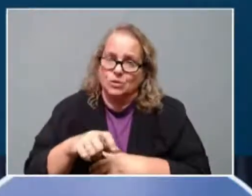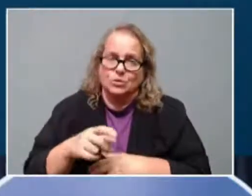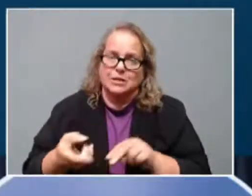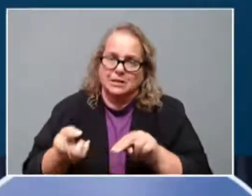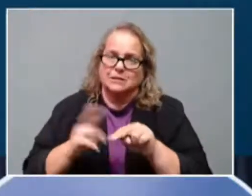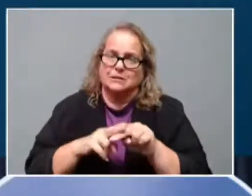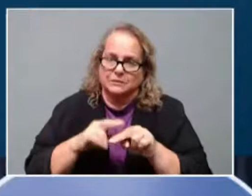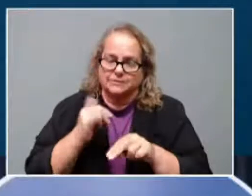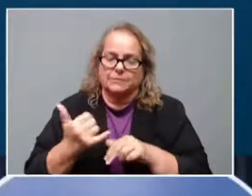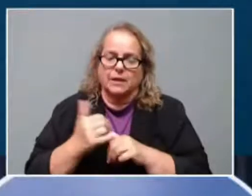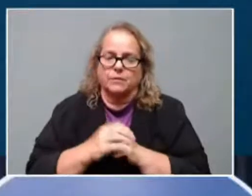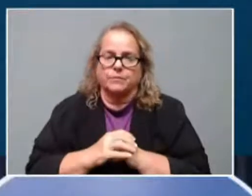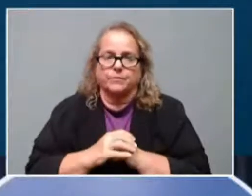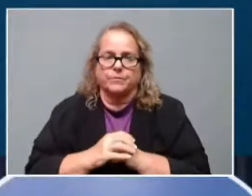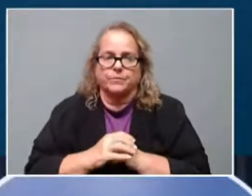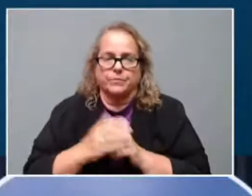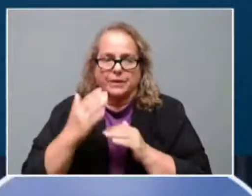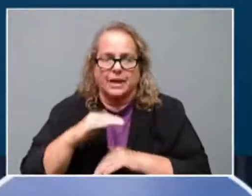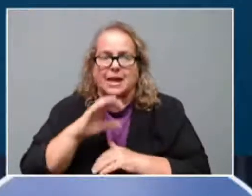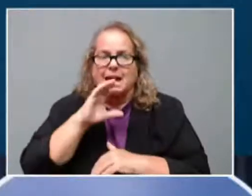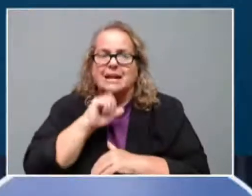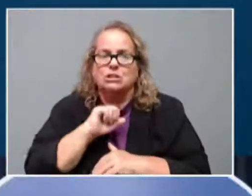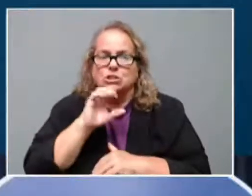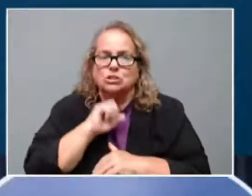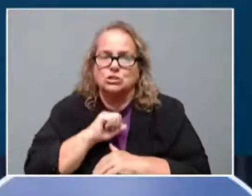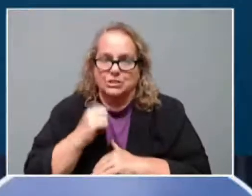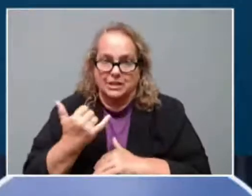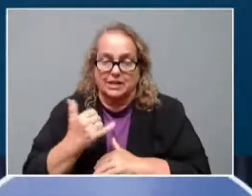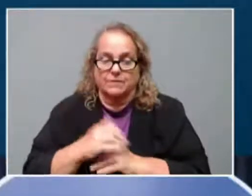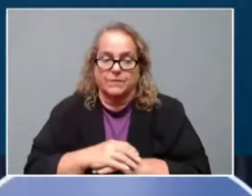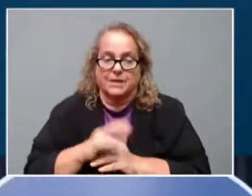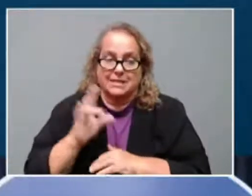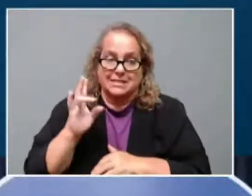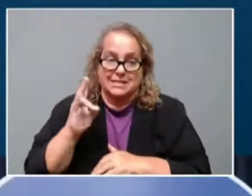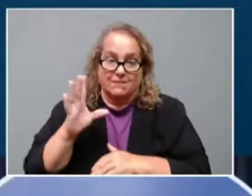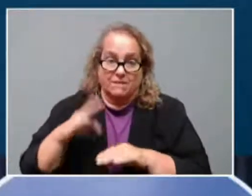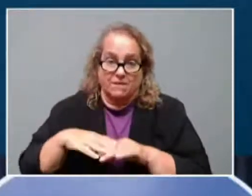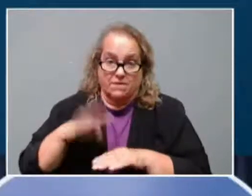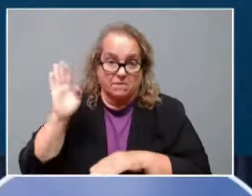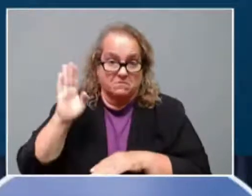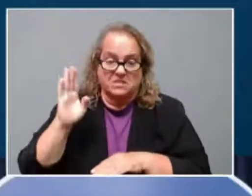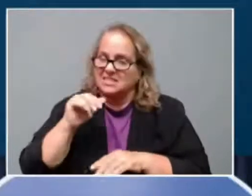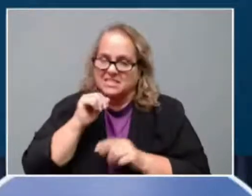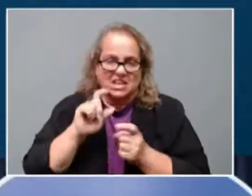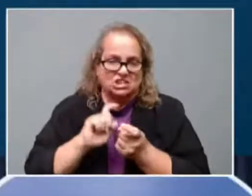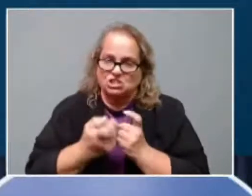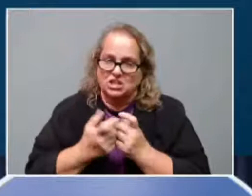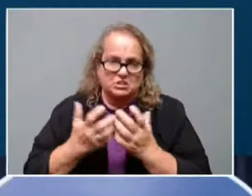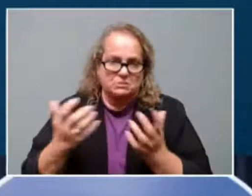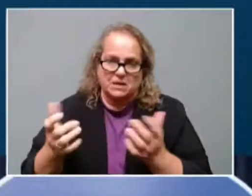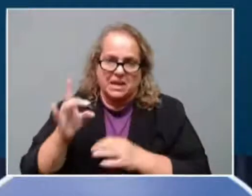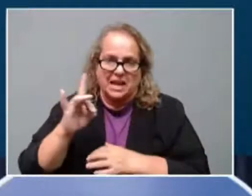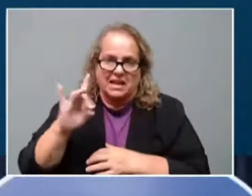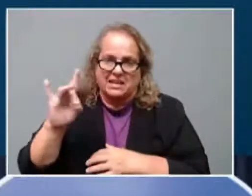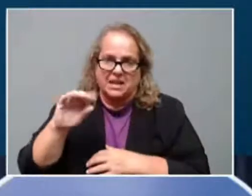Now, let's look through the age demographics. 75 and up didn't change a ton.